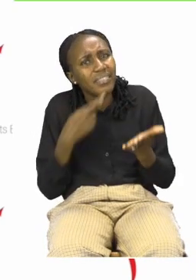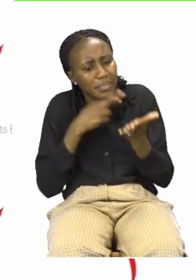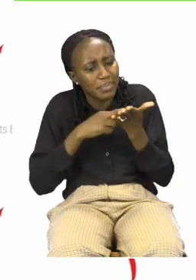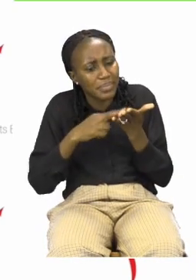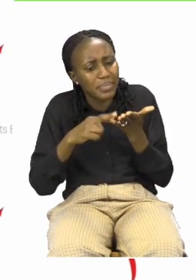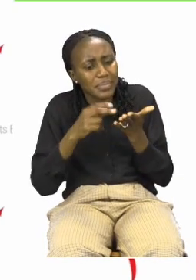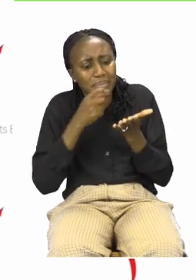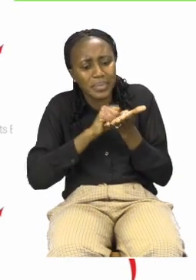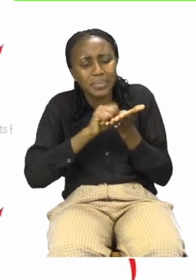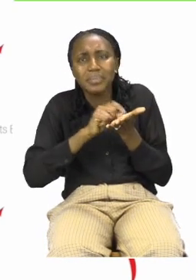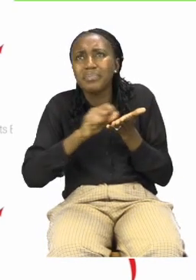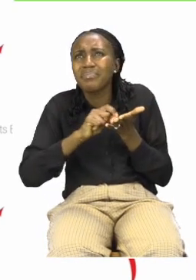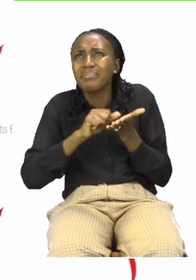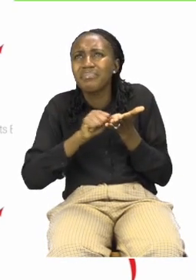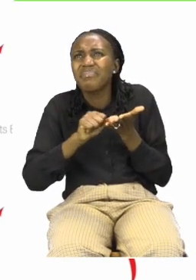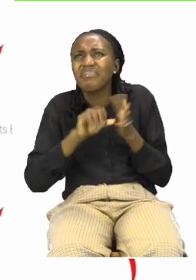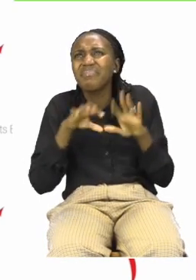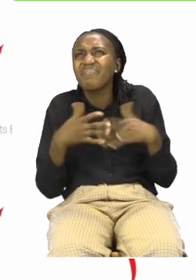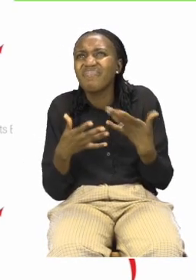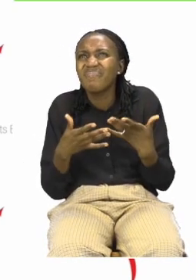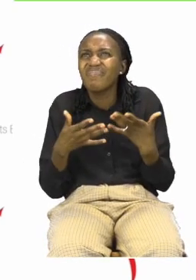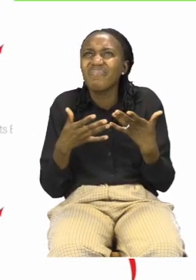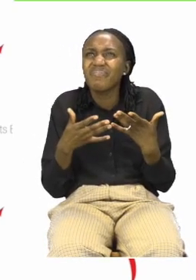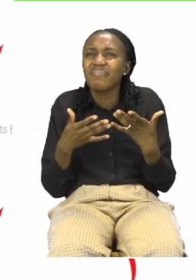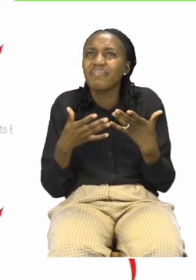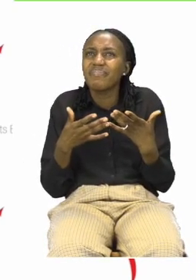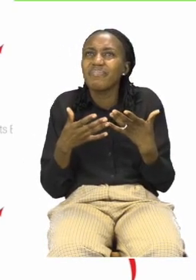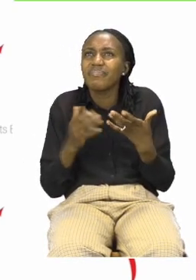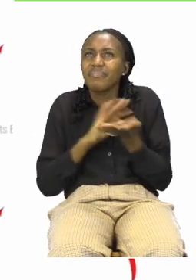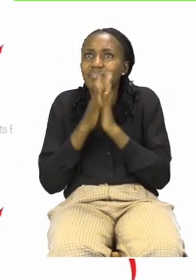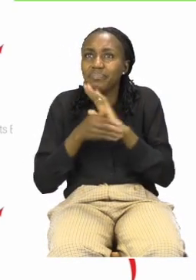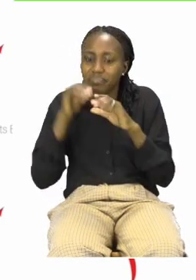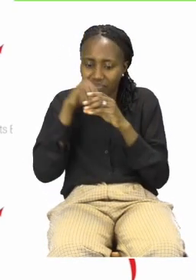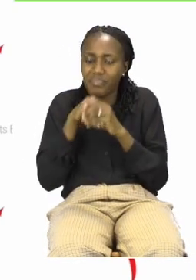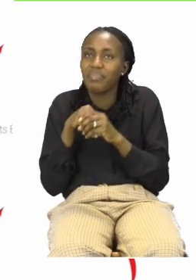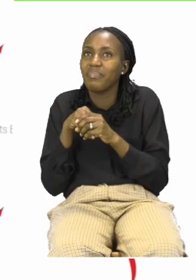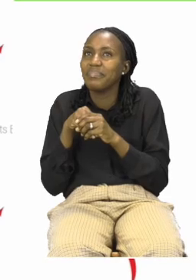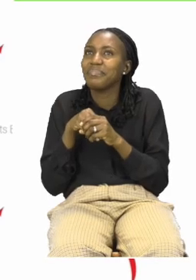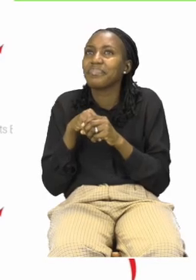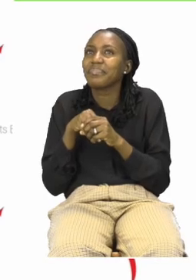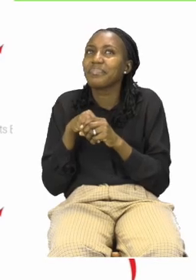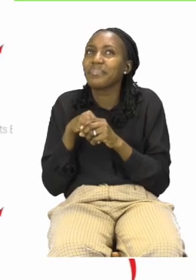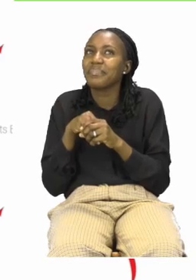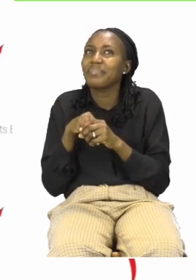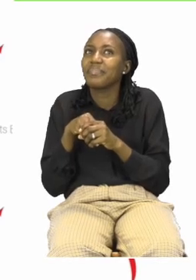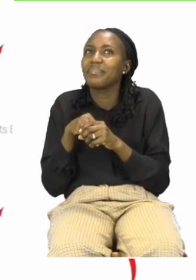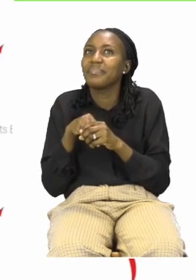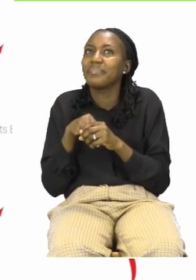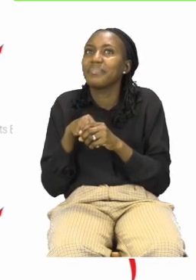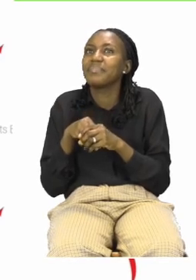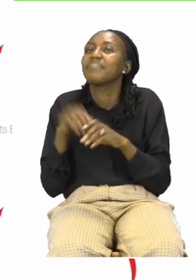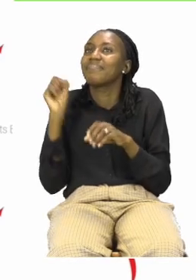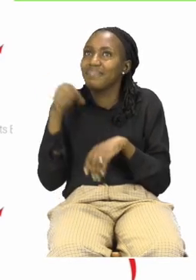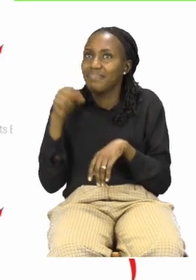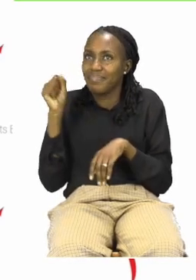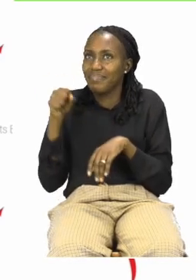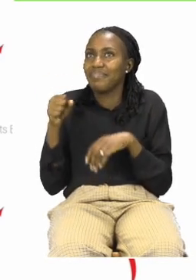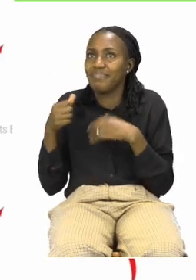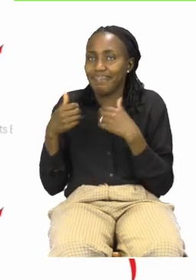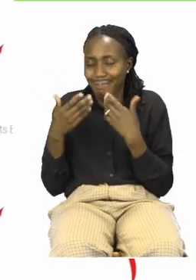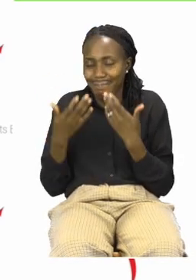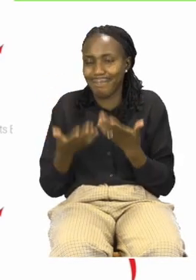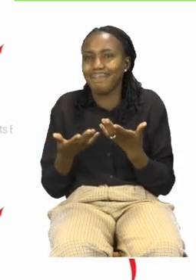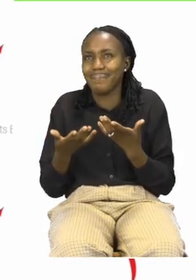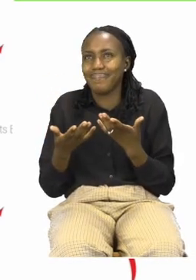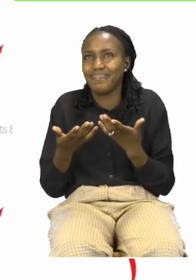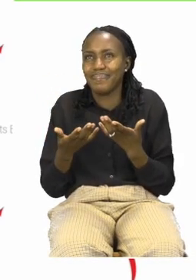processes involved, or how do you come about to become the next Tiger Woods or Trevor Dodd? Yes, well, I must say, if